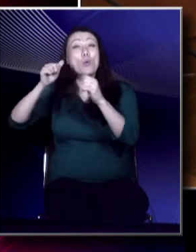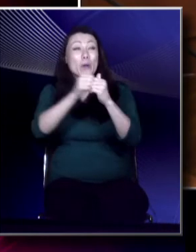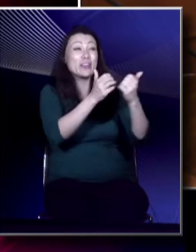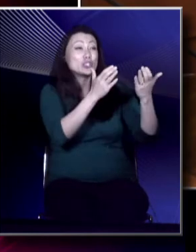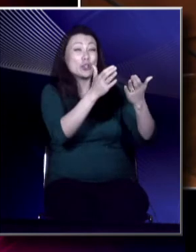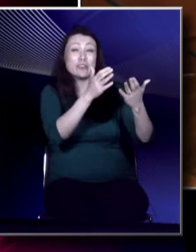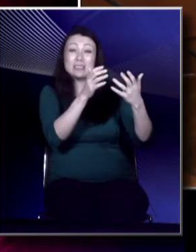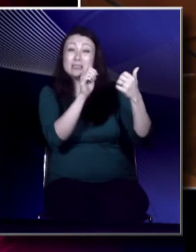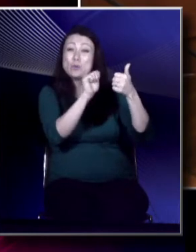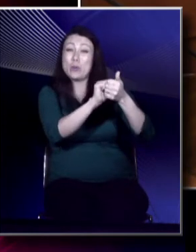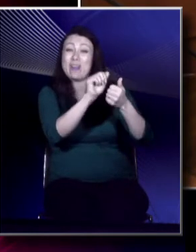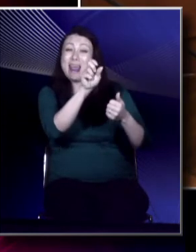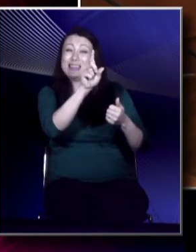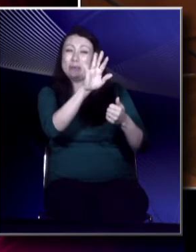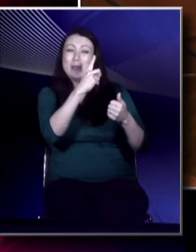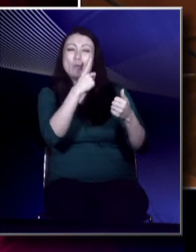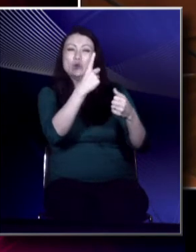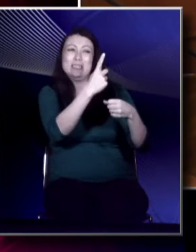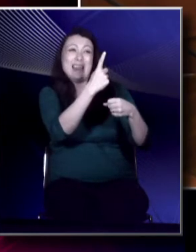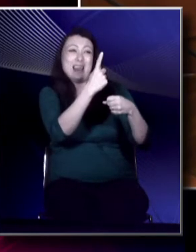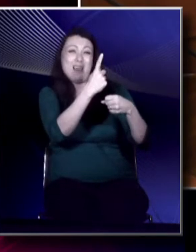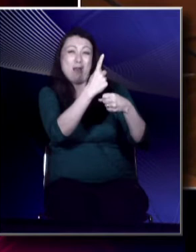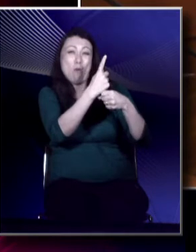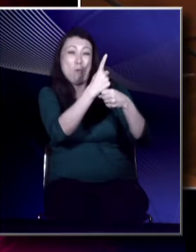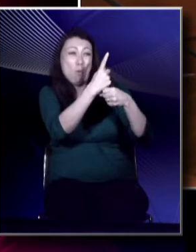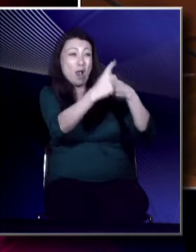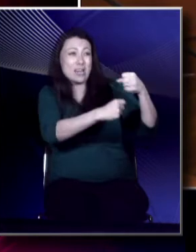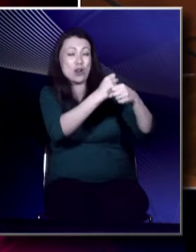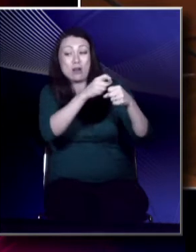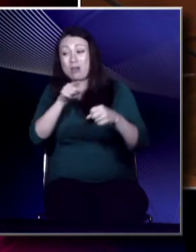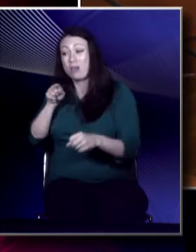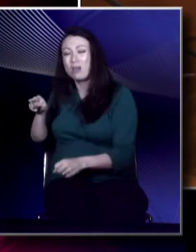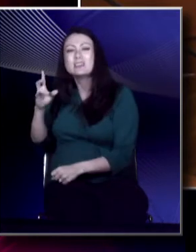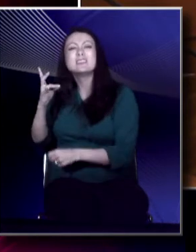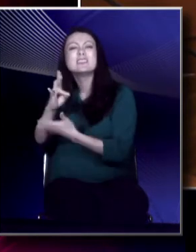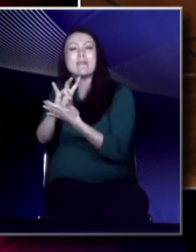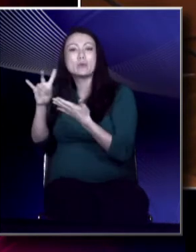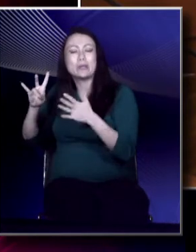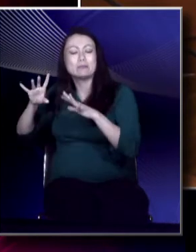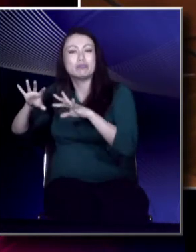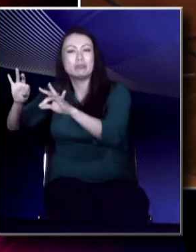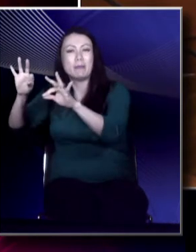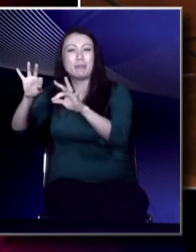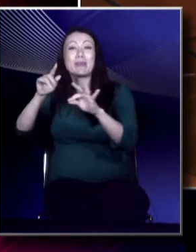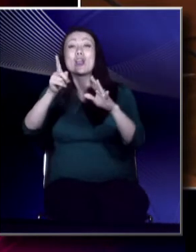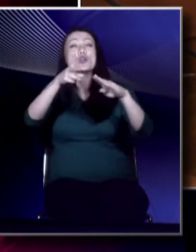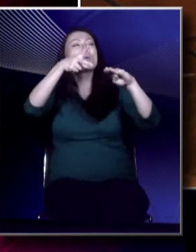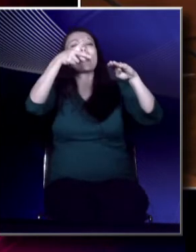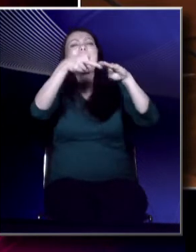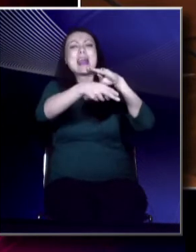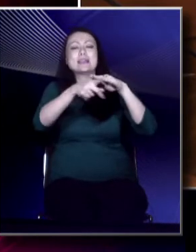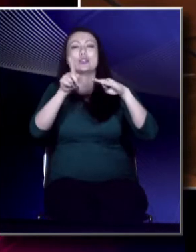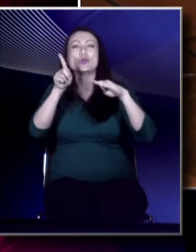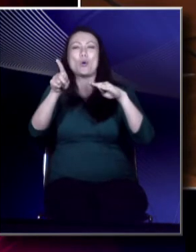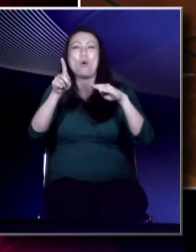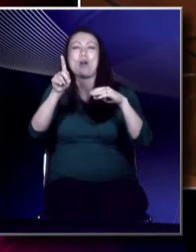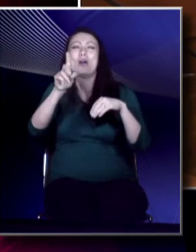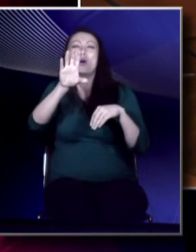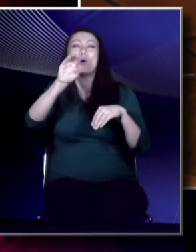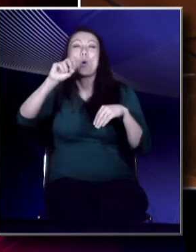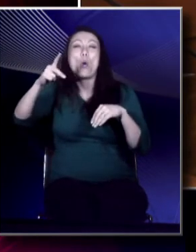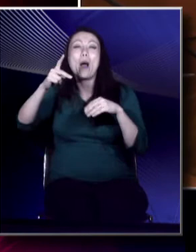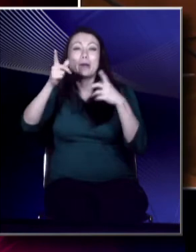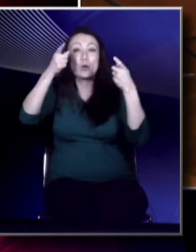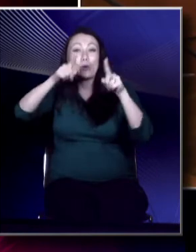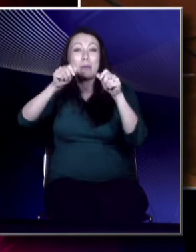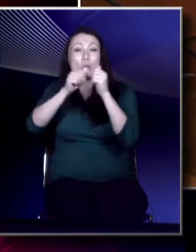at ASDB in just a short 7 weeks. And you can end your cooperative agreement with FUSD, but you won't silence me.